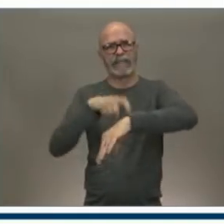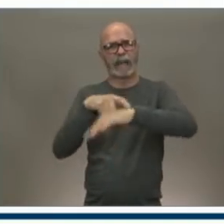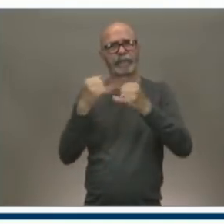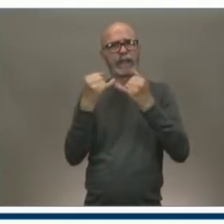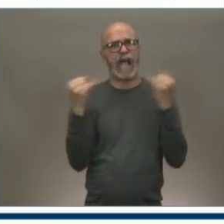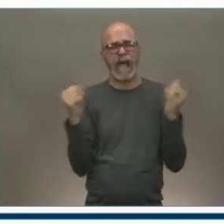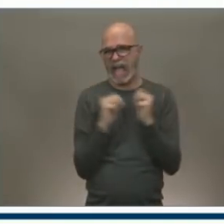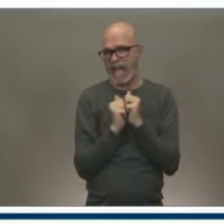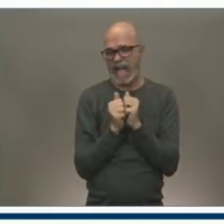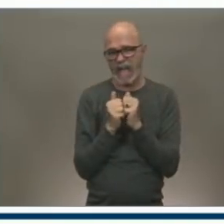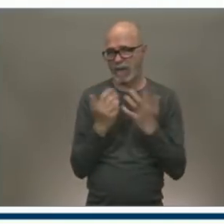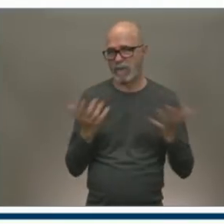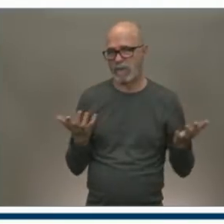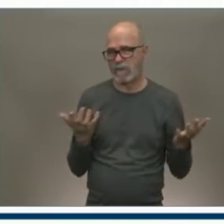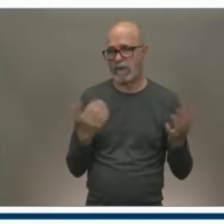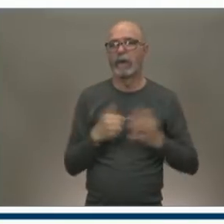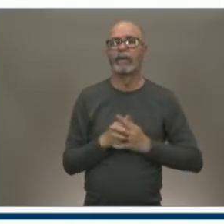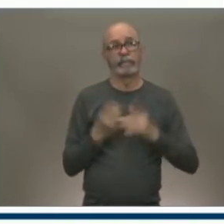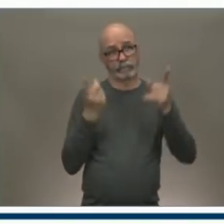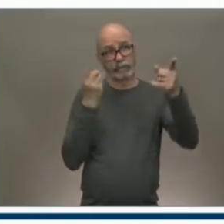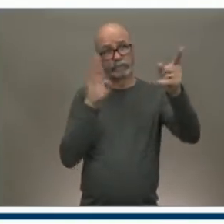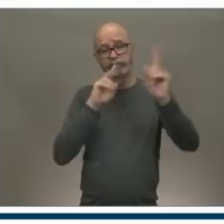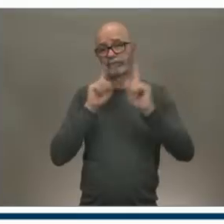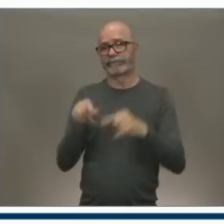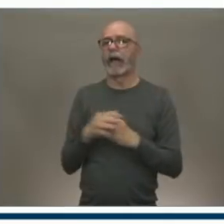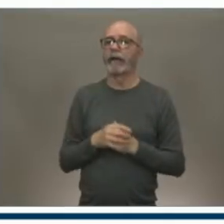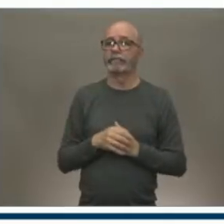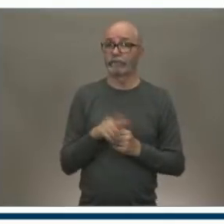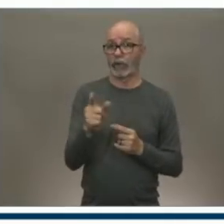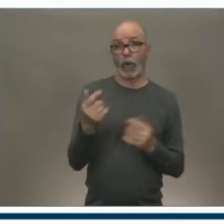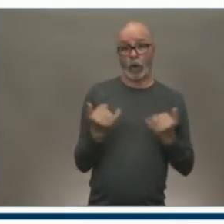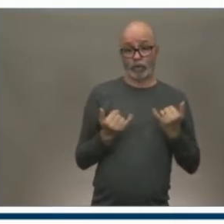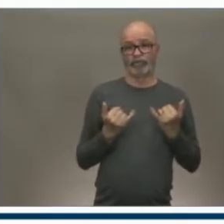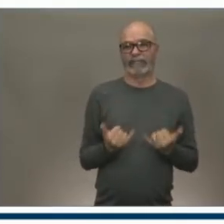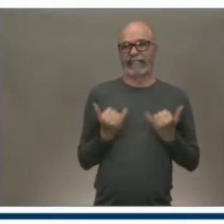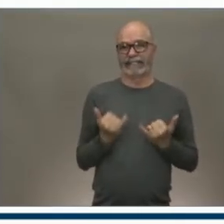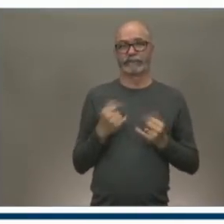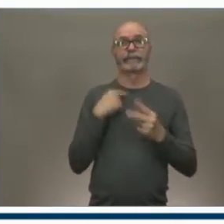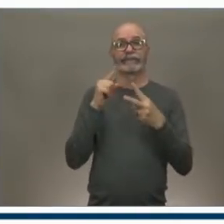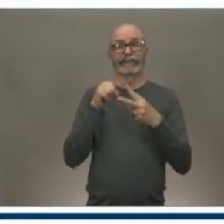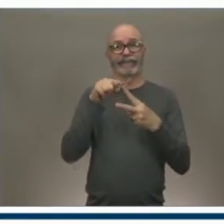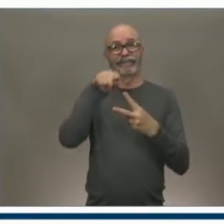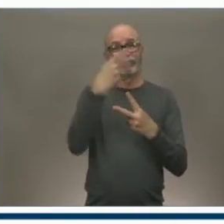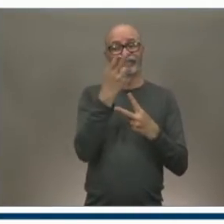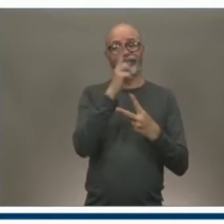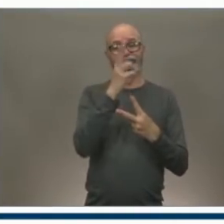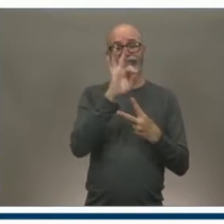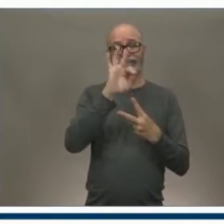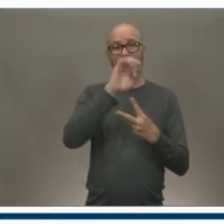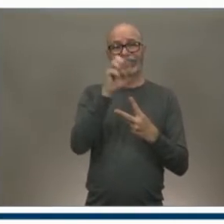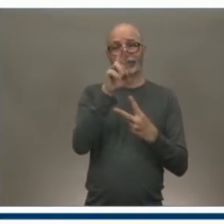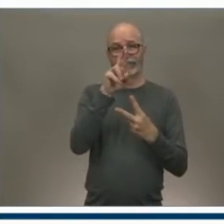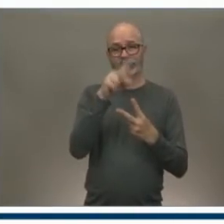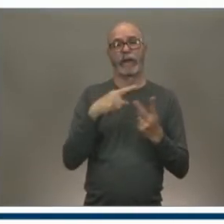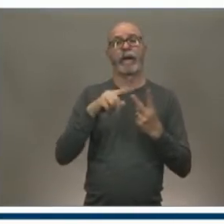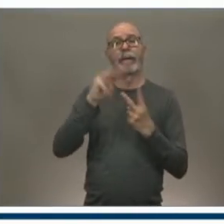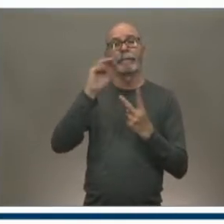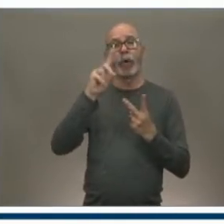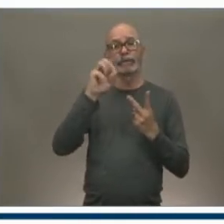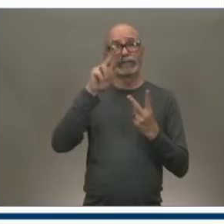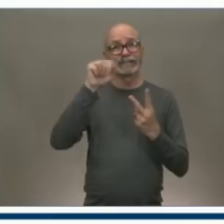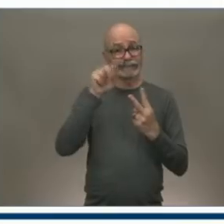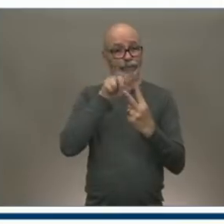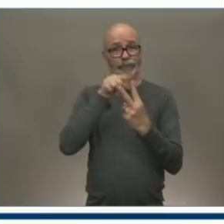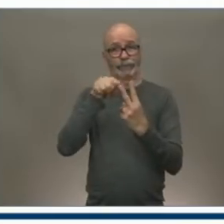though we've got short-term slowdowns, both from Pfizer and now Moderna, where we're being told that we will